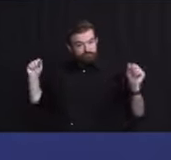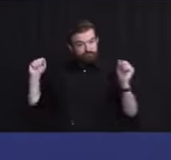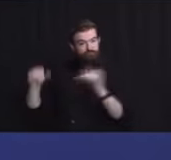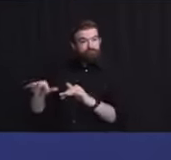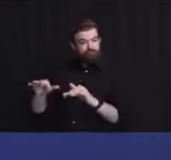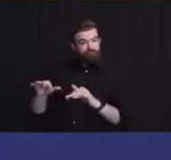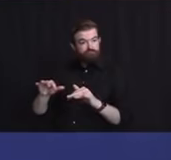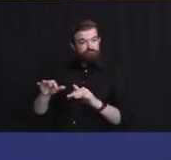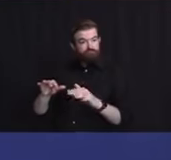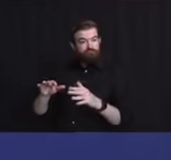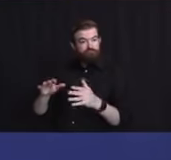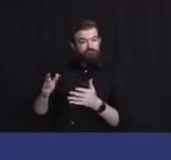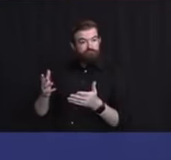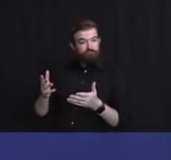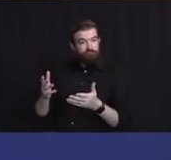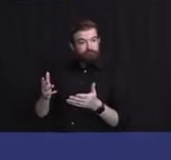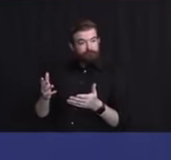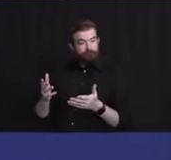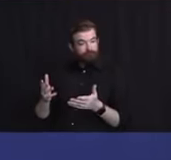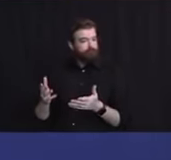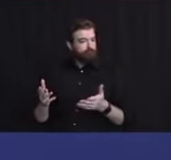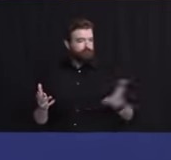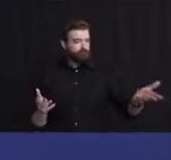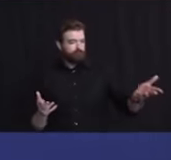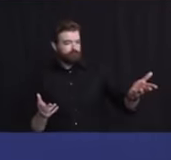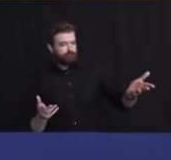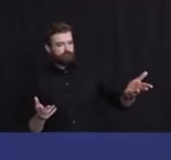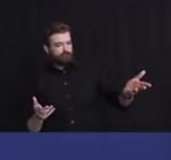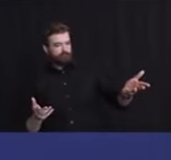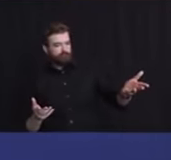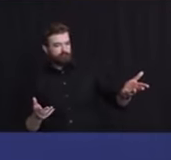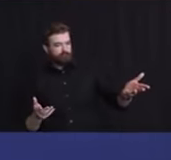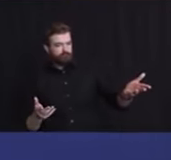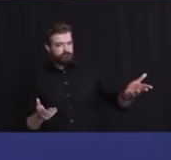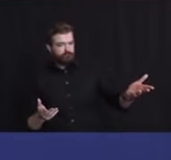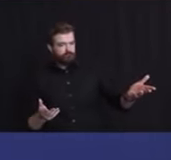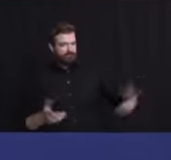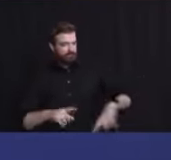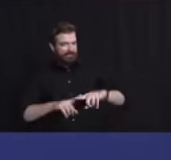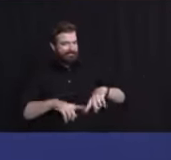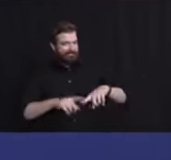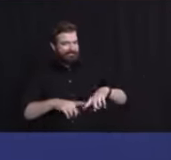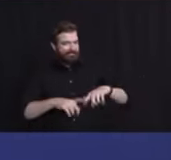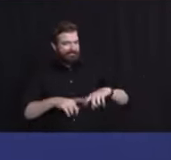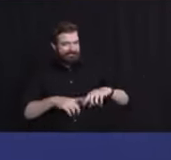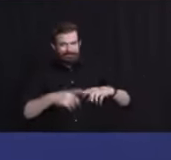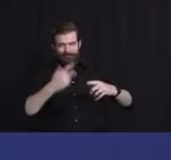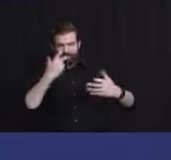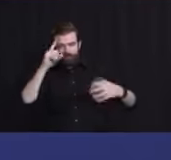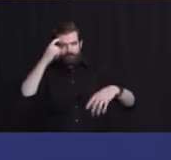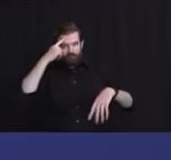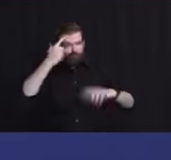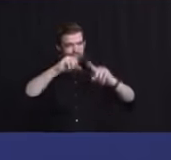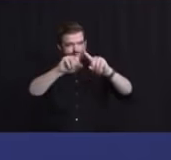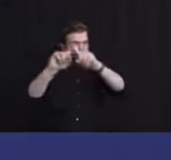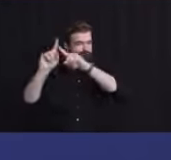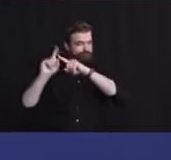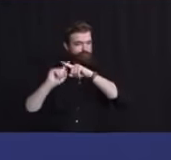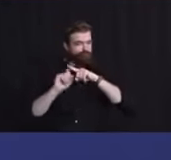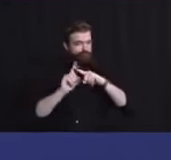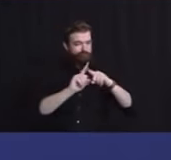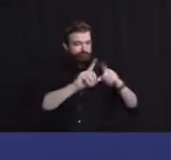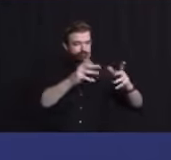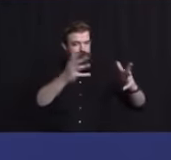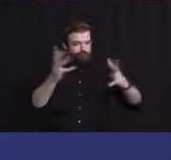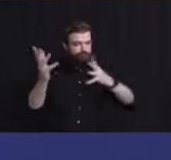Yeah, that'll continue to depend on which part of government. But a reason that is, the